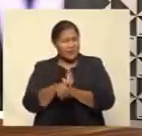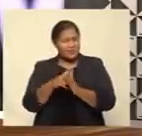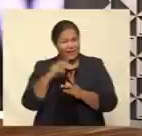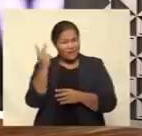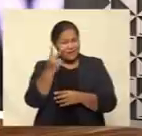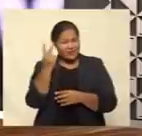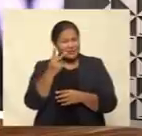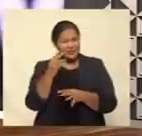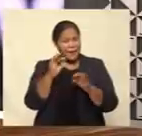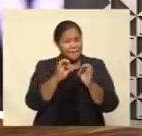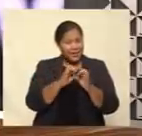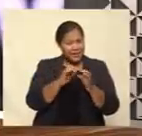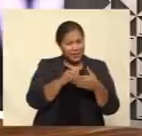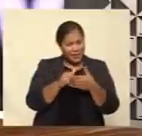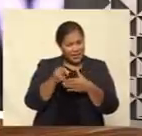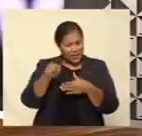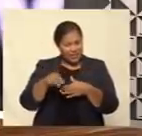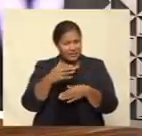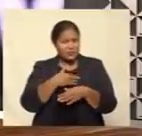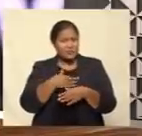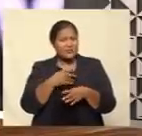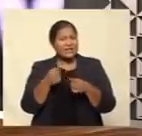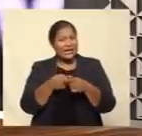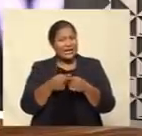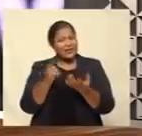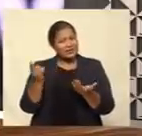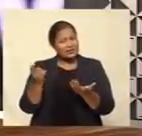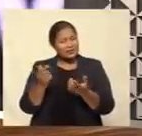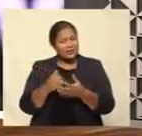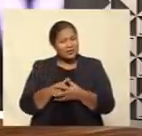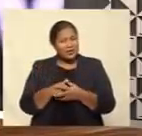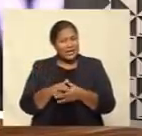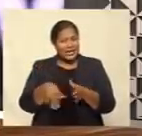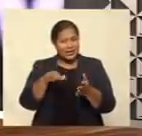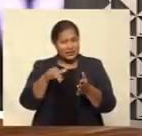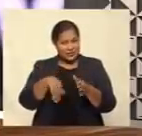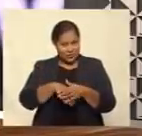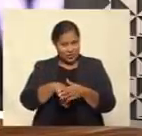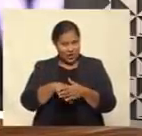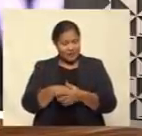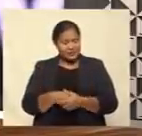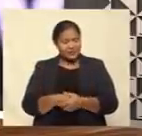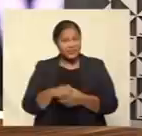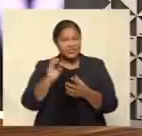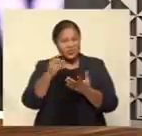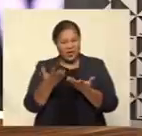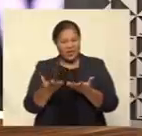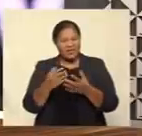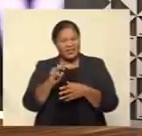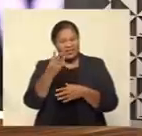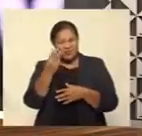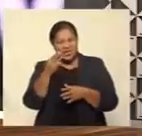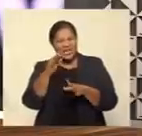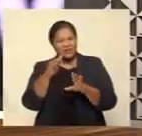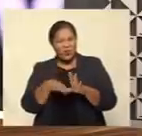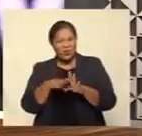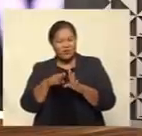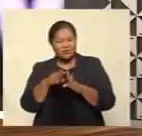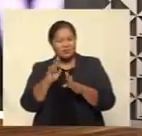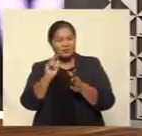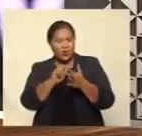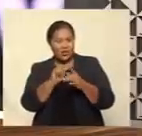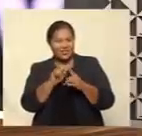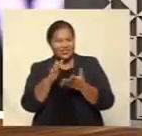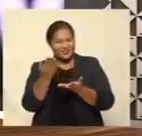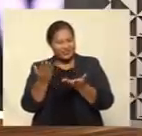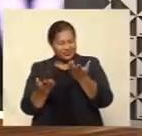Burnley this morning in the English Premier League. The win moves the side up to 5th place on the table, just 3 points behind Chelsea in 4th with